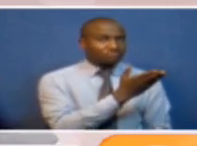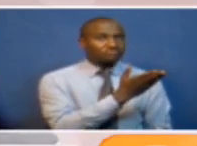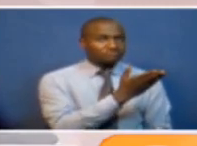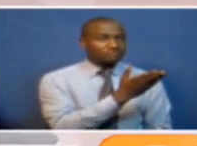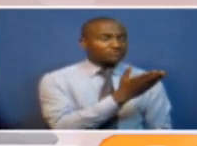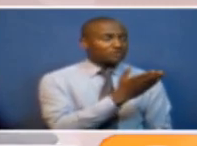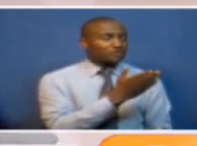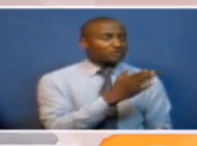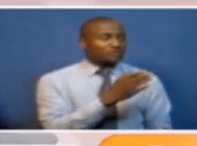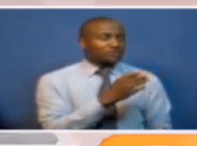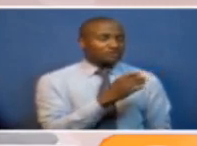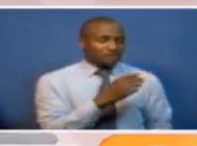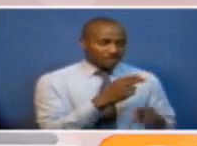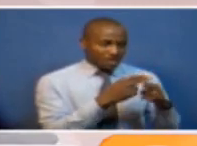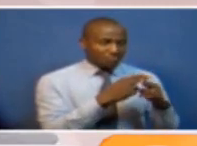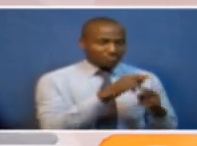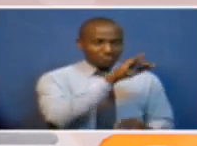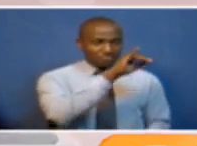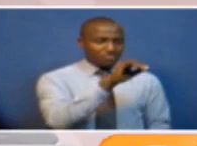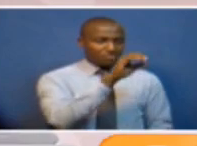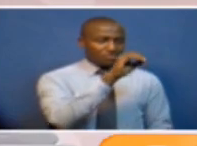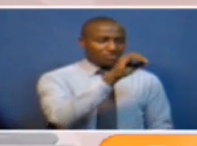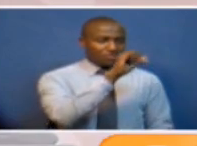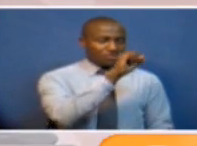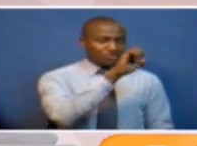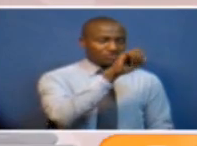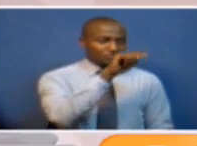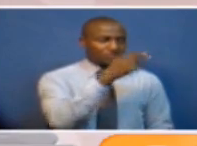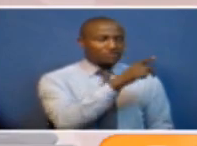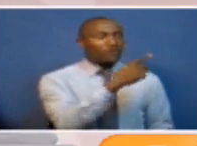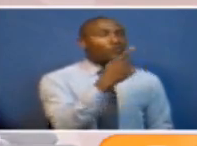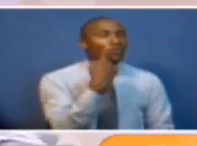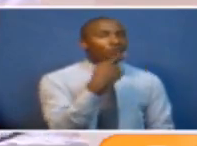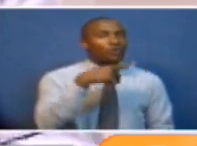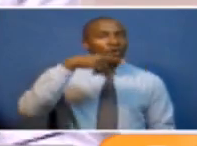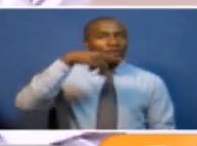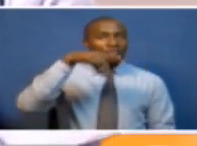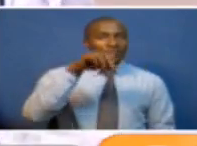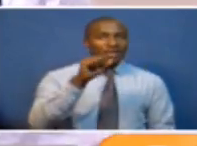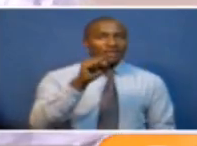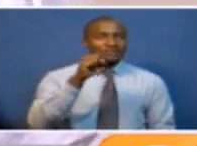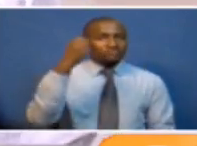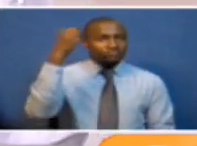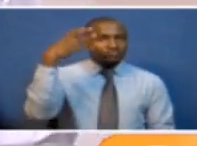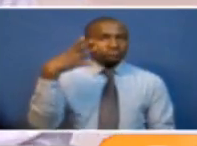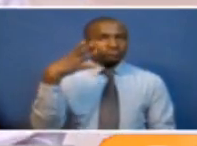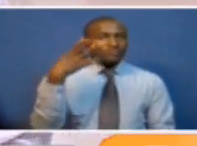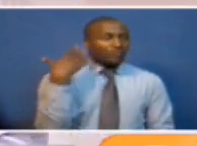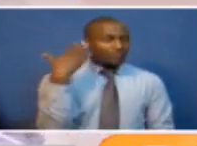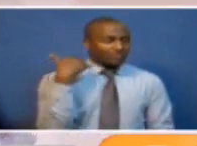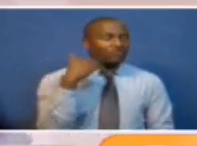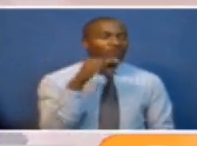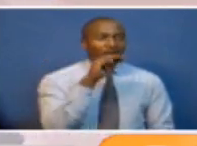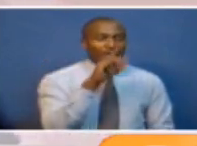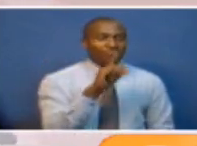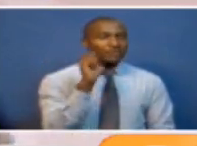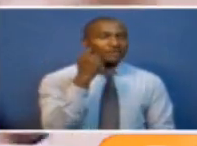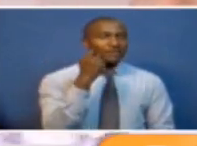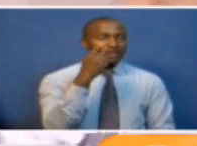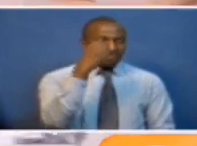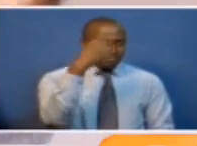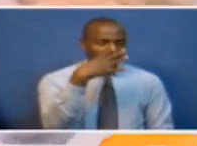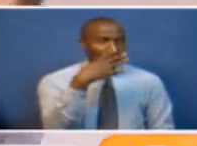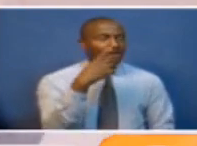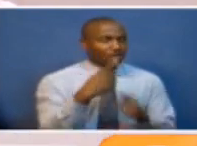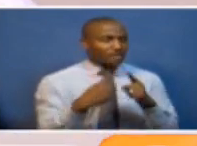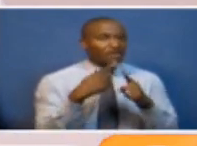Engineer Joseph Njoroge. He's the Principal Secretary, Energy. He also was MD for Kenya Power for more than 8 years. So he